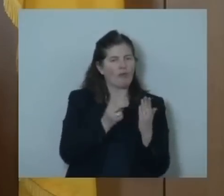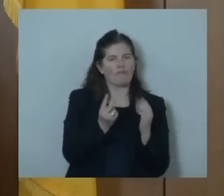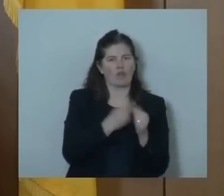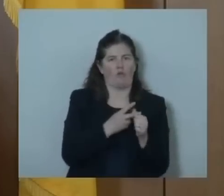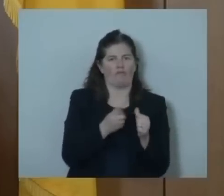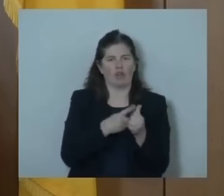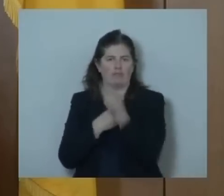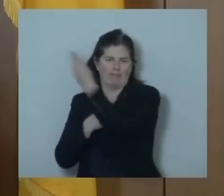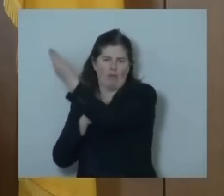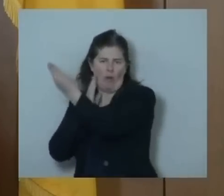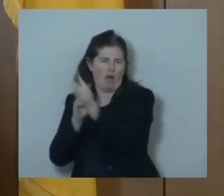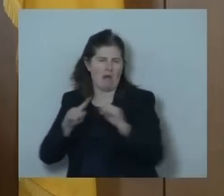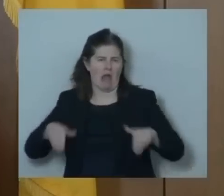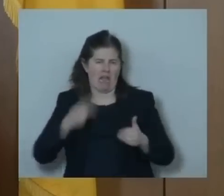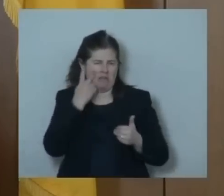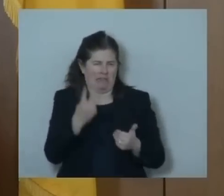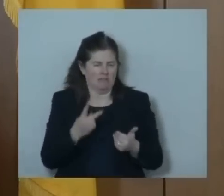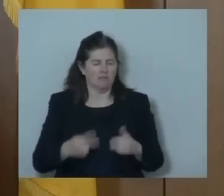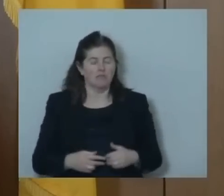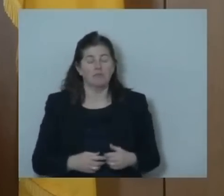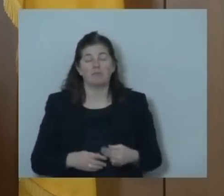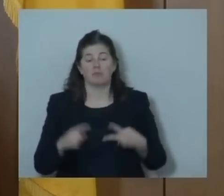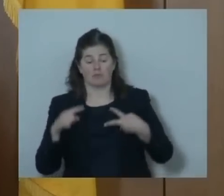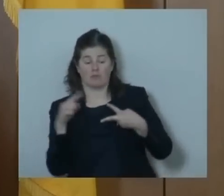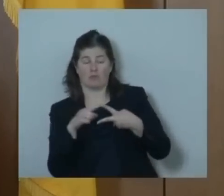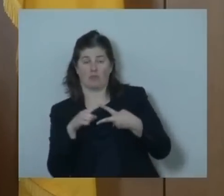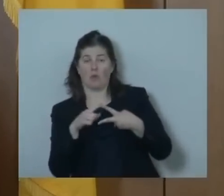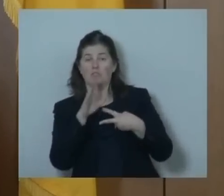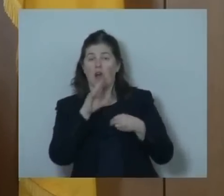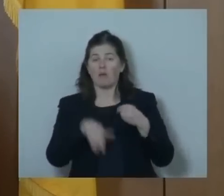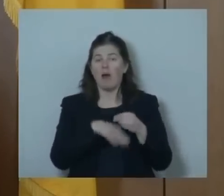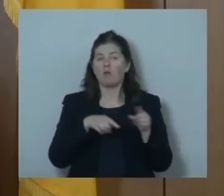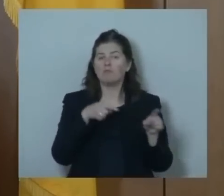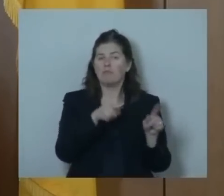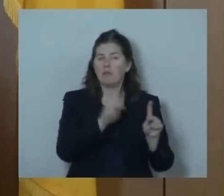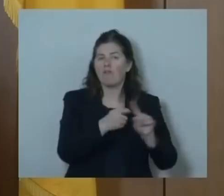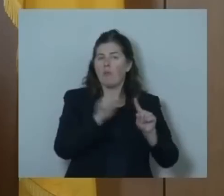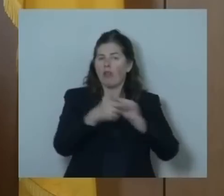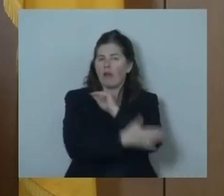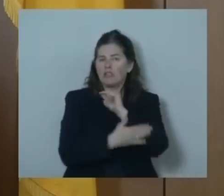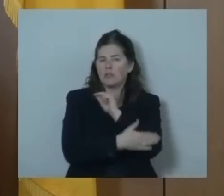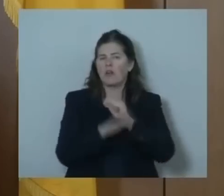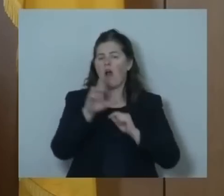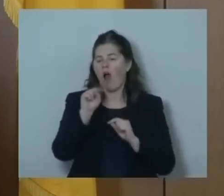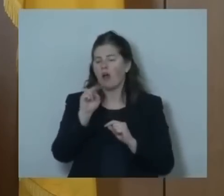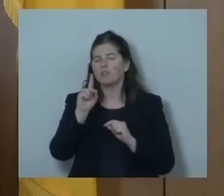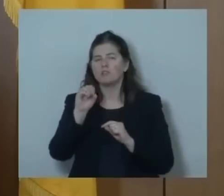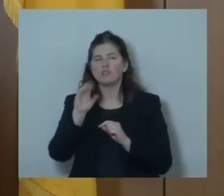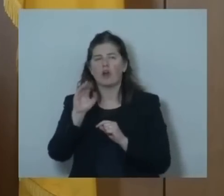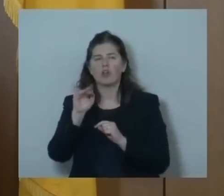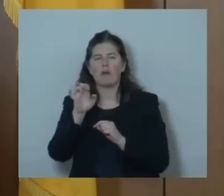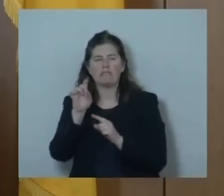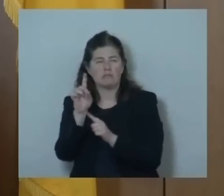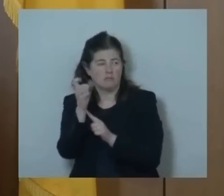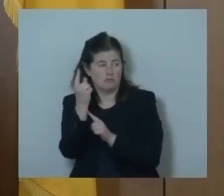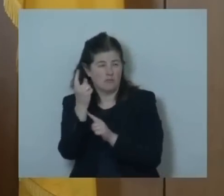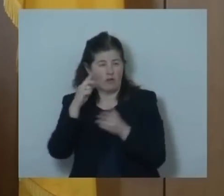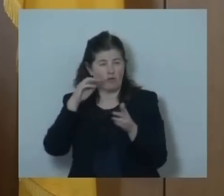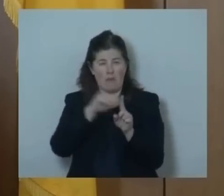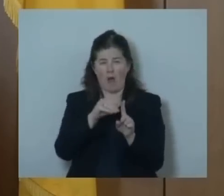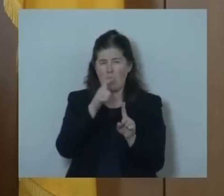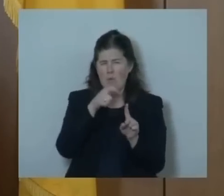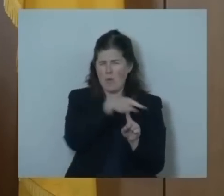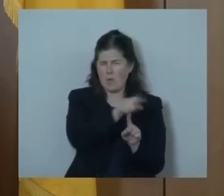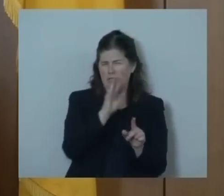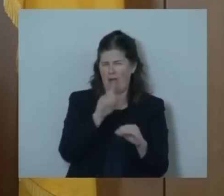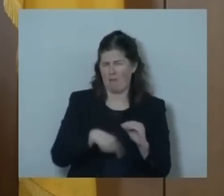your question is when we talk about undocumented individuals, and let's remind New Mexicans who we're talking